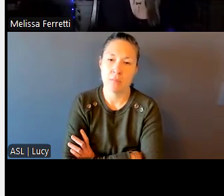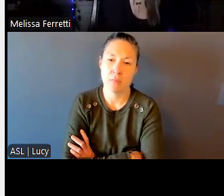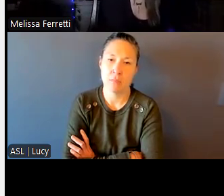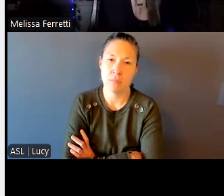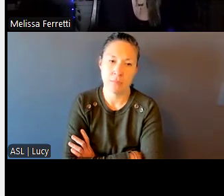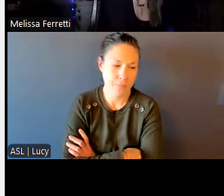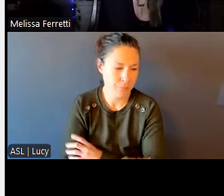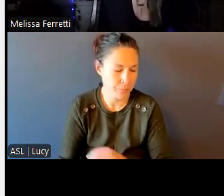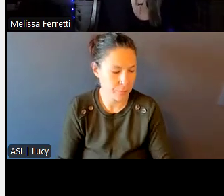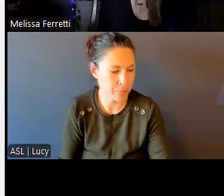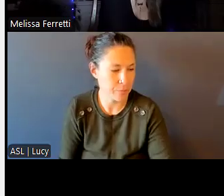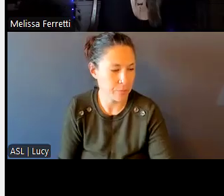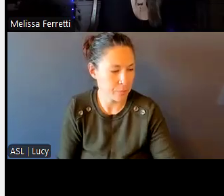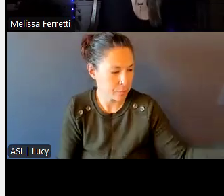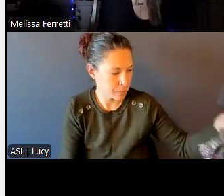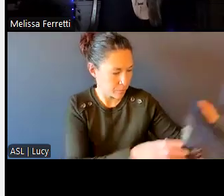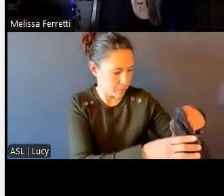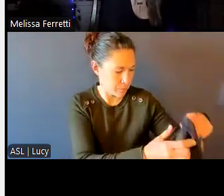permission.